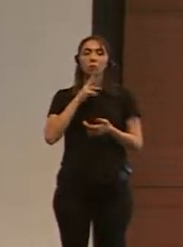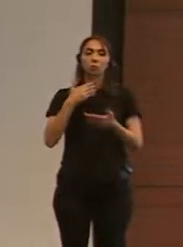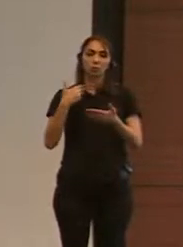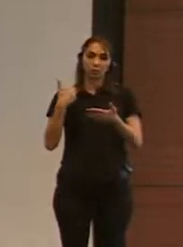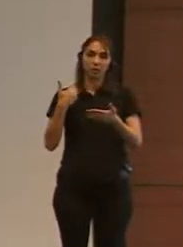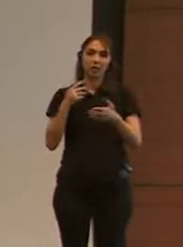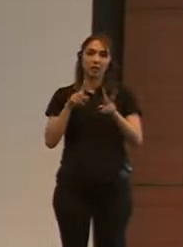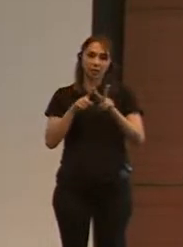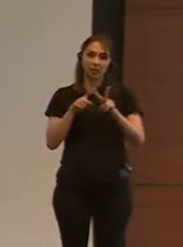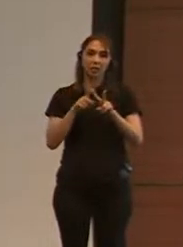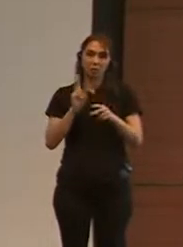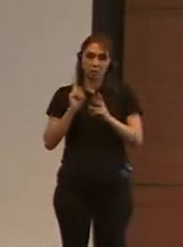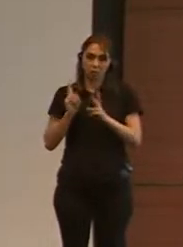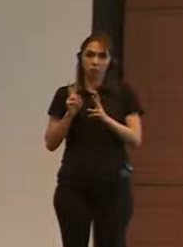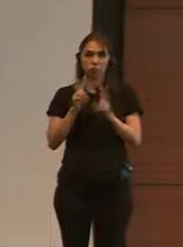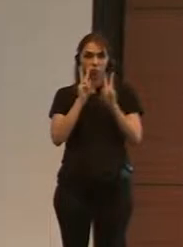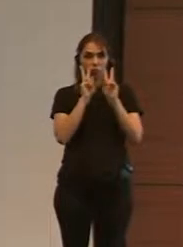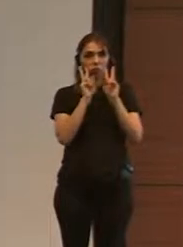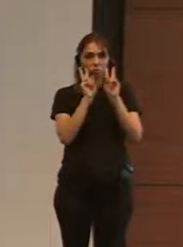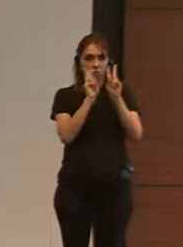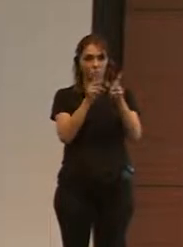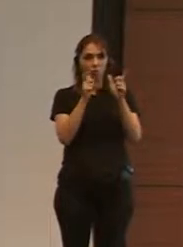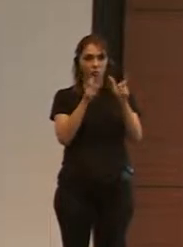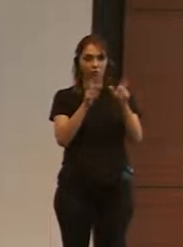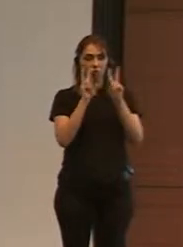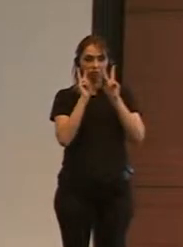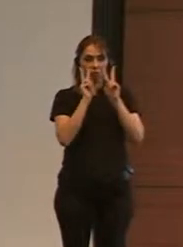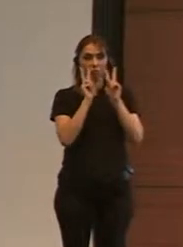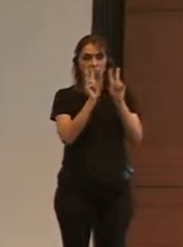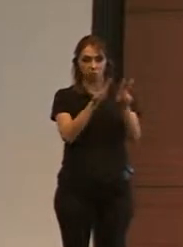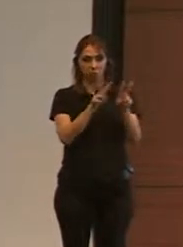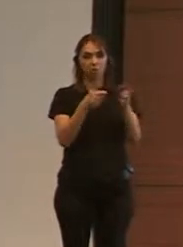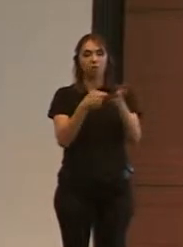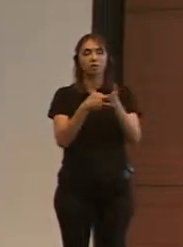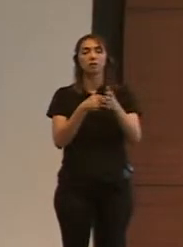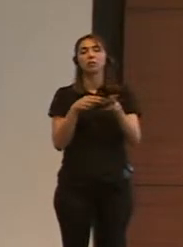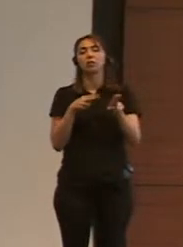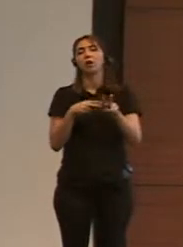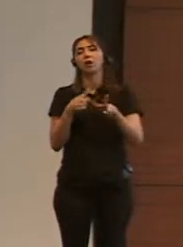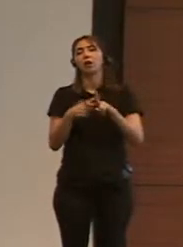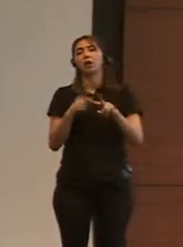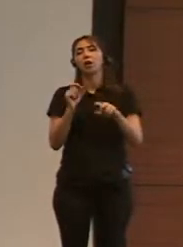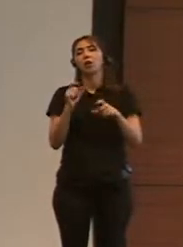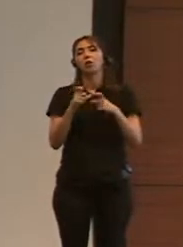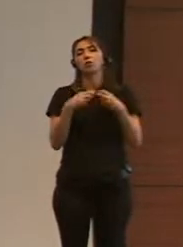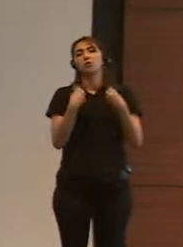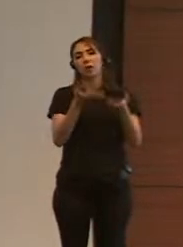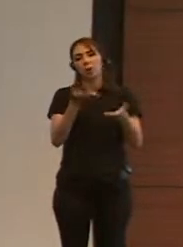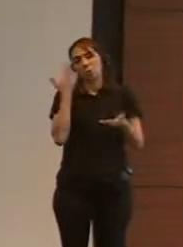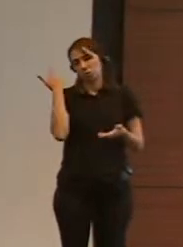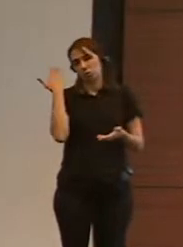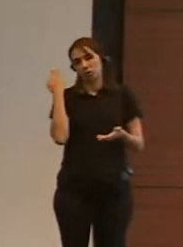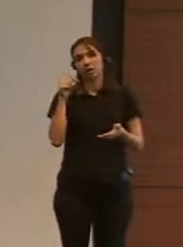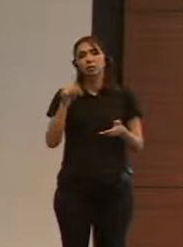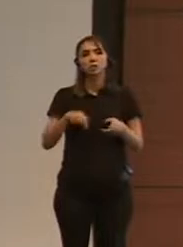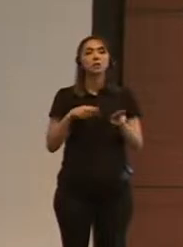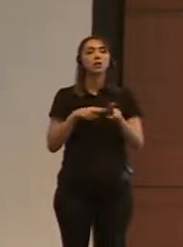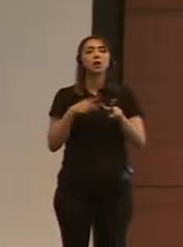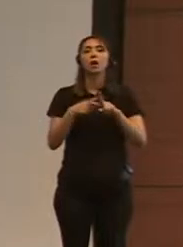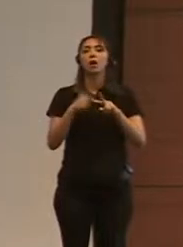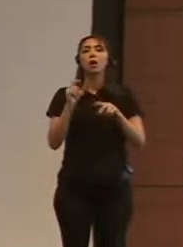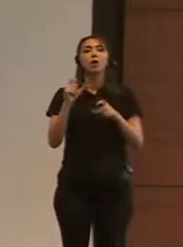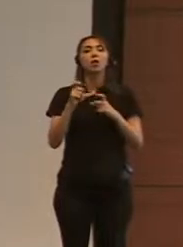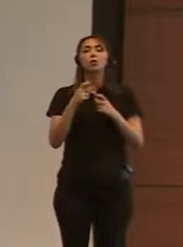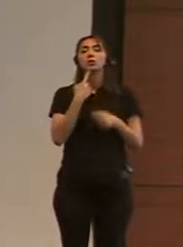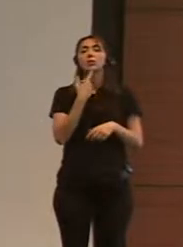interconnectedness bacon decart or newton signs of the 17th century